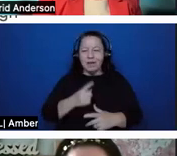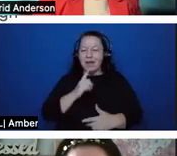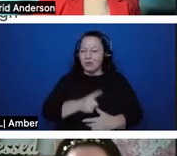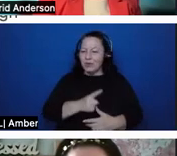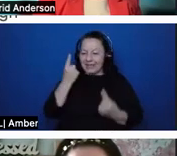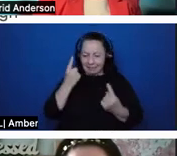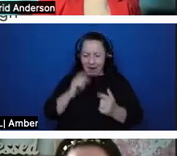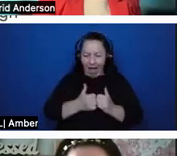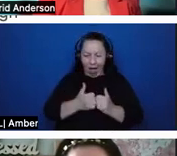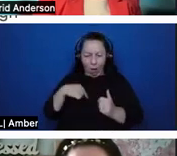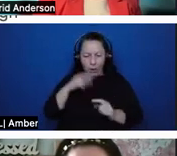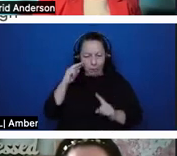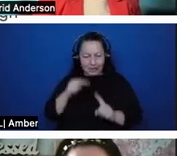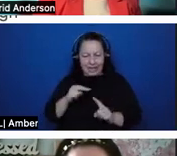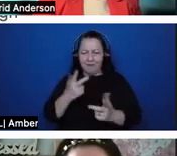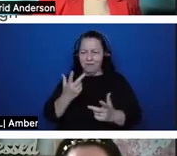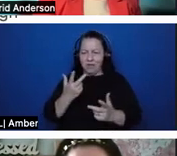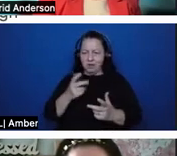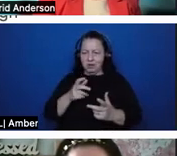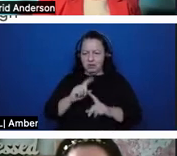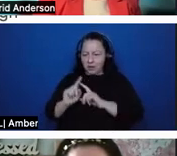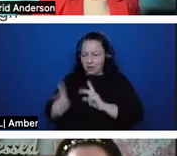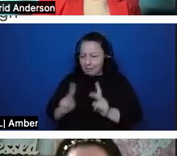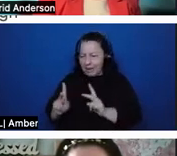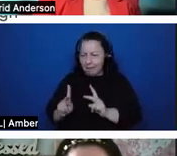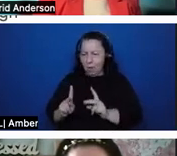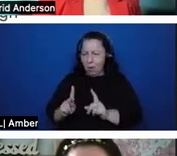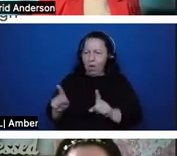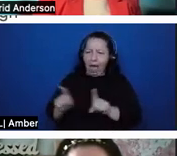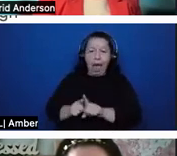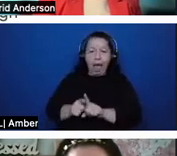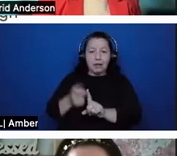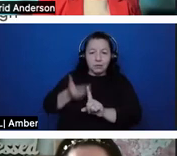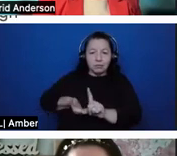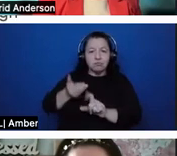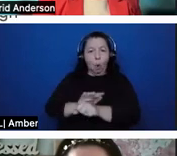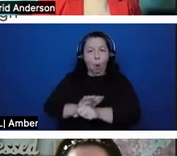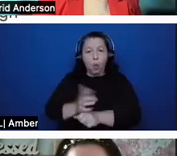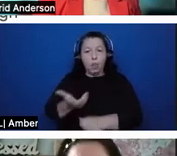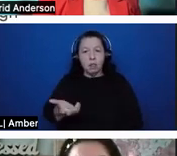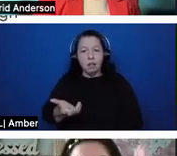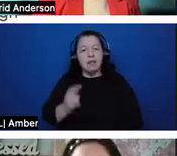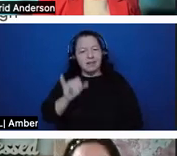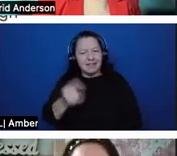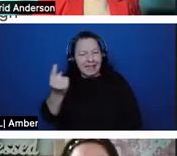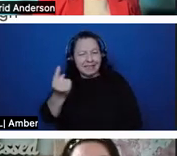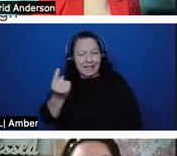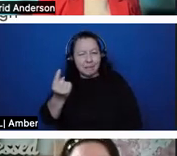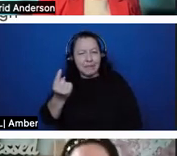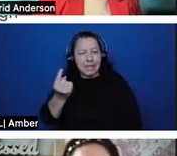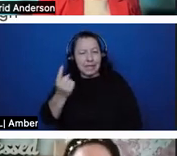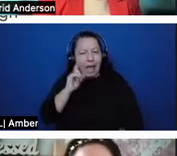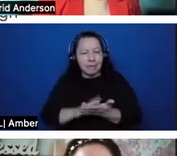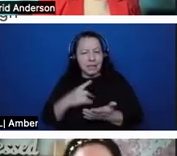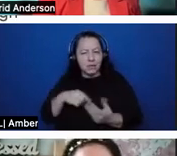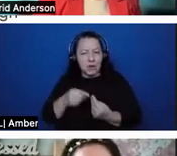different people as whole. And I feel that that's something that has been lost. I've even heard, folks being like, oh,